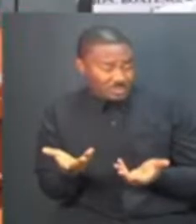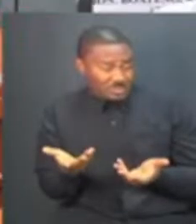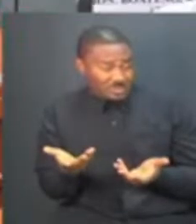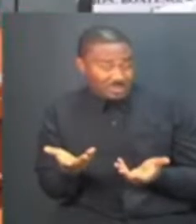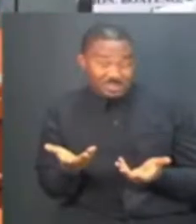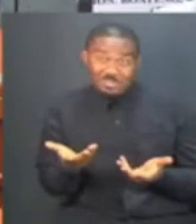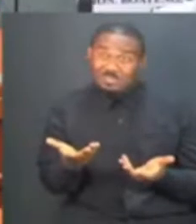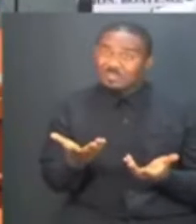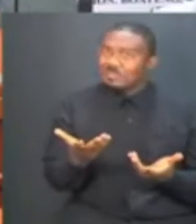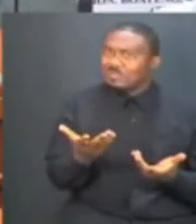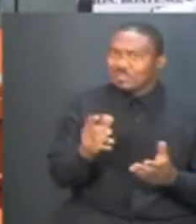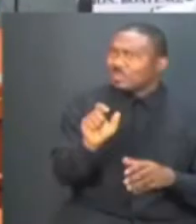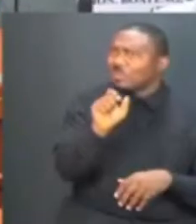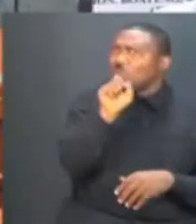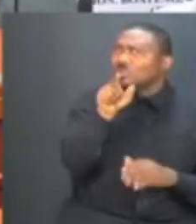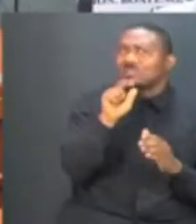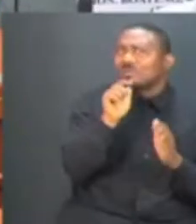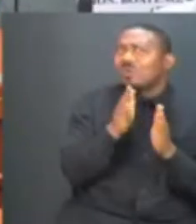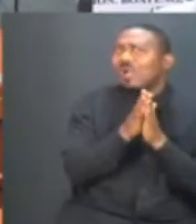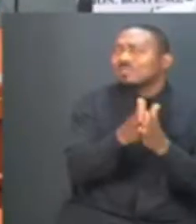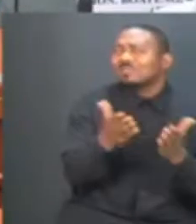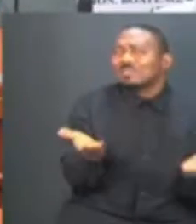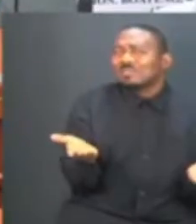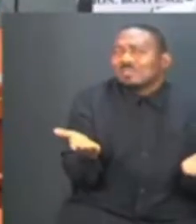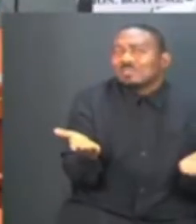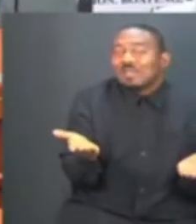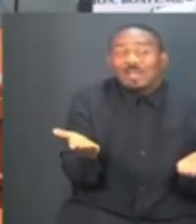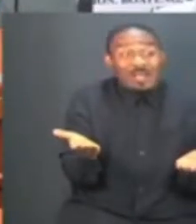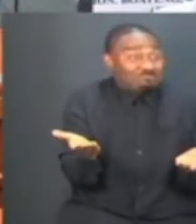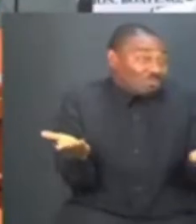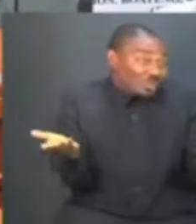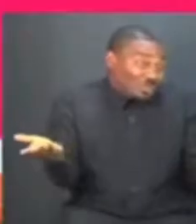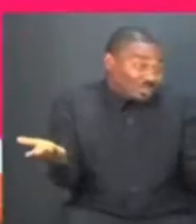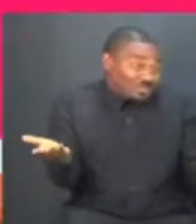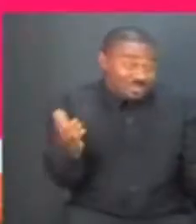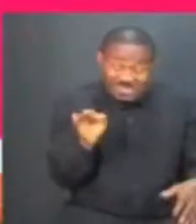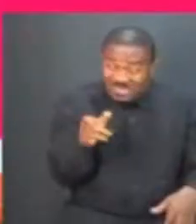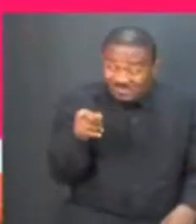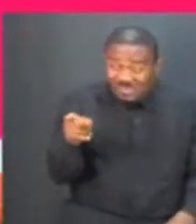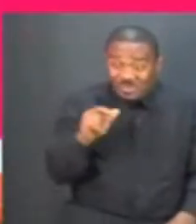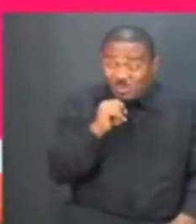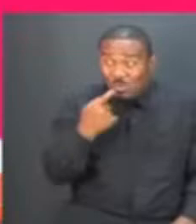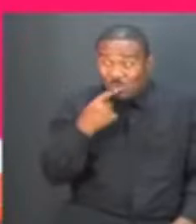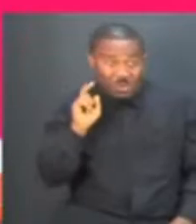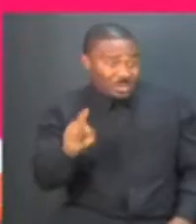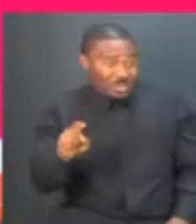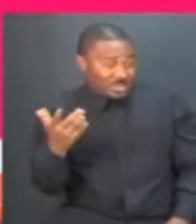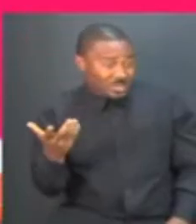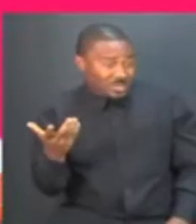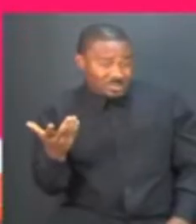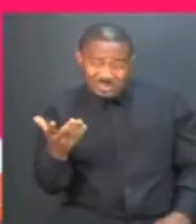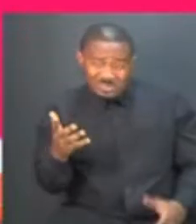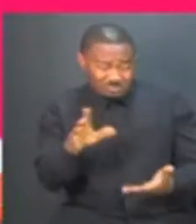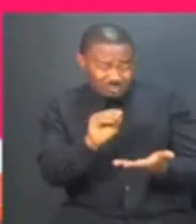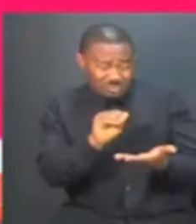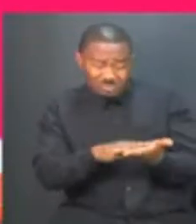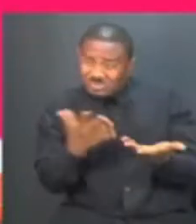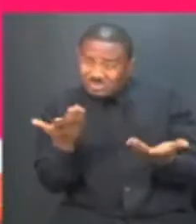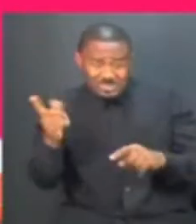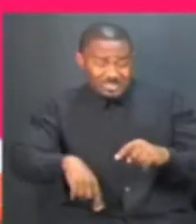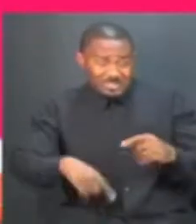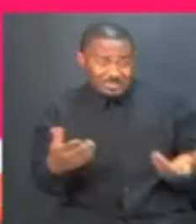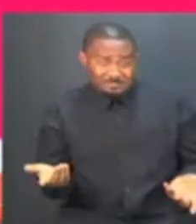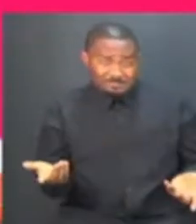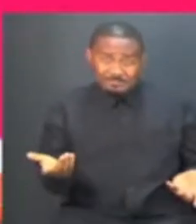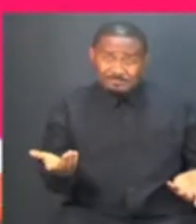obviously it has to be... So if there was no direction, there is nothing to be captured. So what happens to the question that was not asked? Well, that is